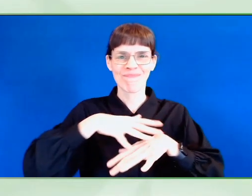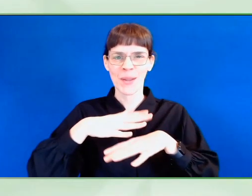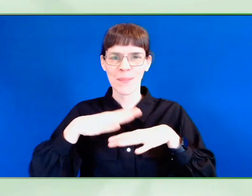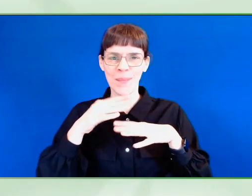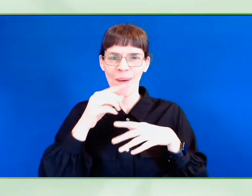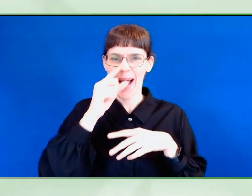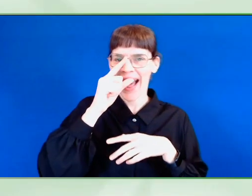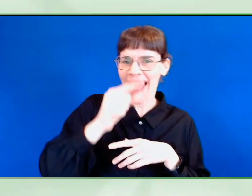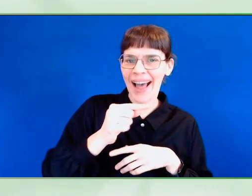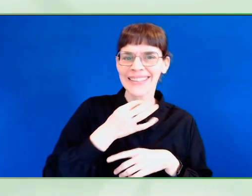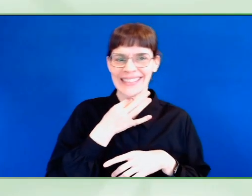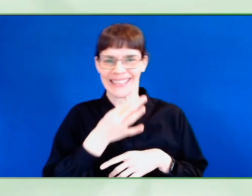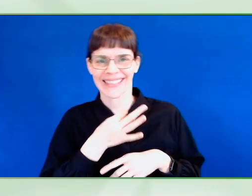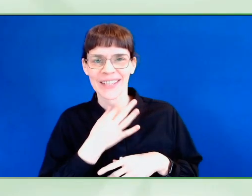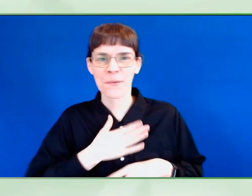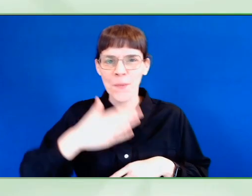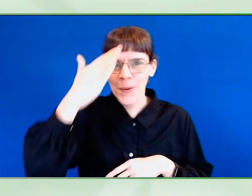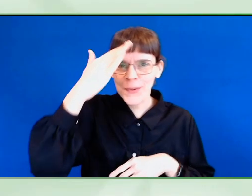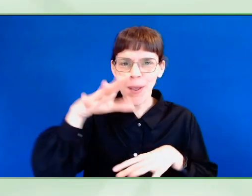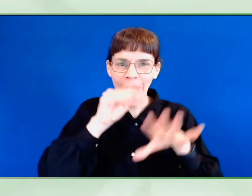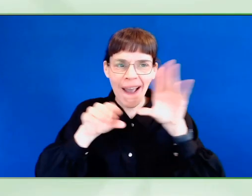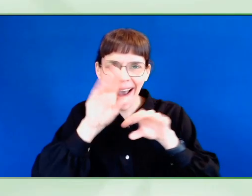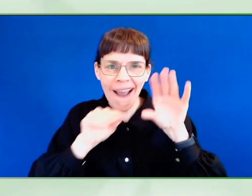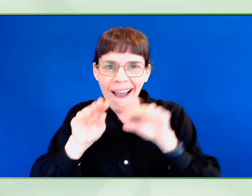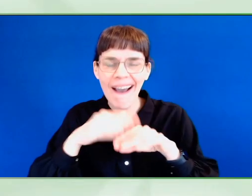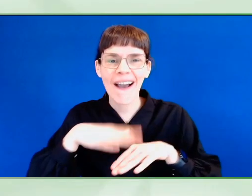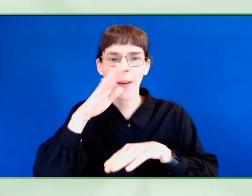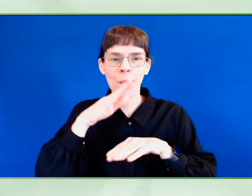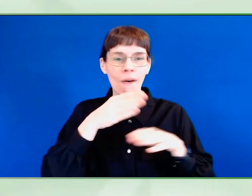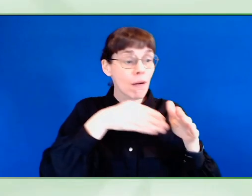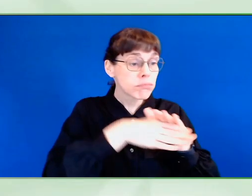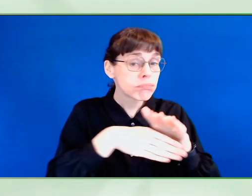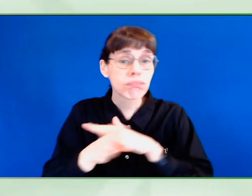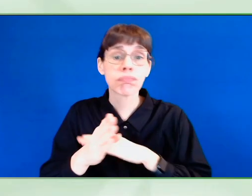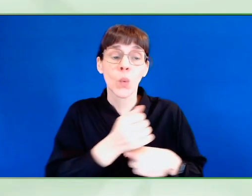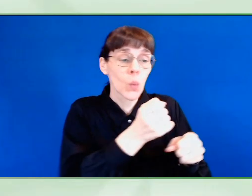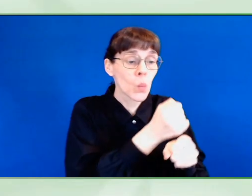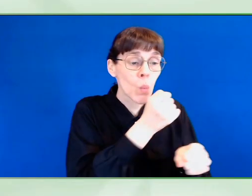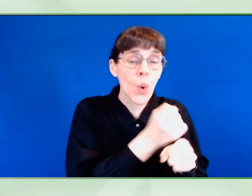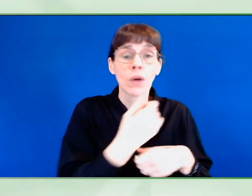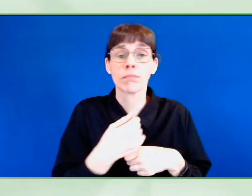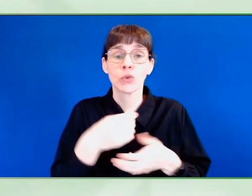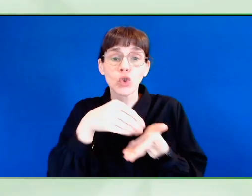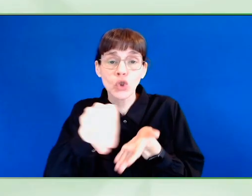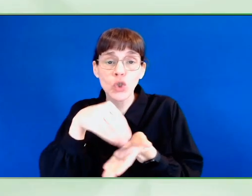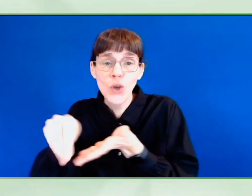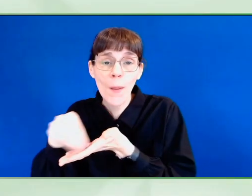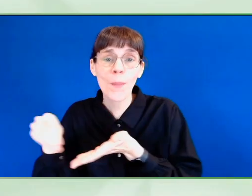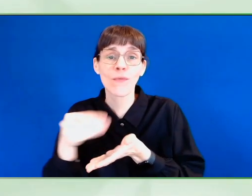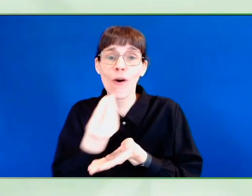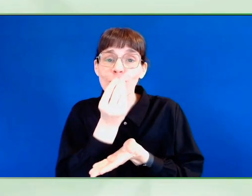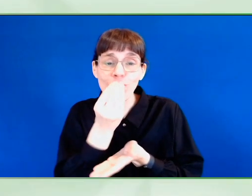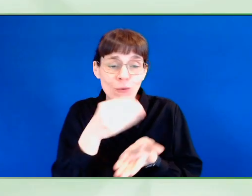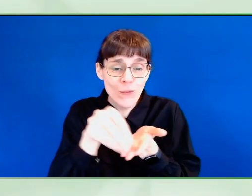you start to navigate the spaces that you enter in a workplace or in the grocery store or just simply moving down the